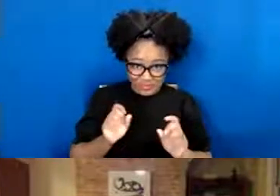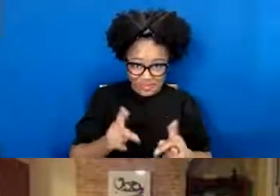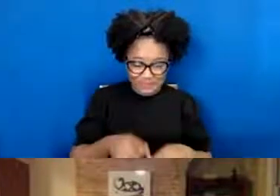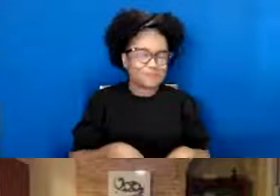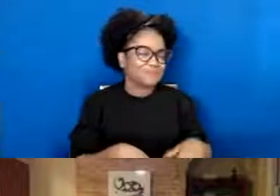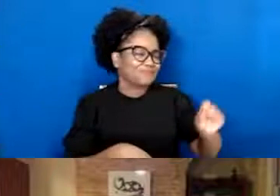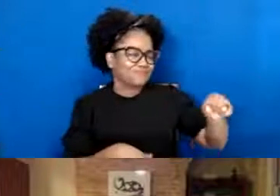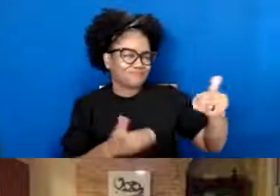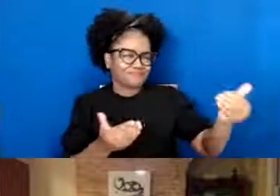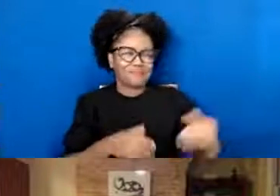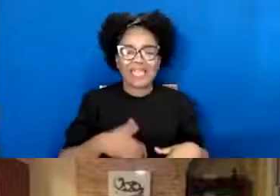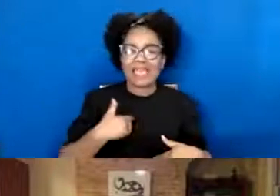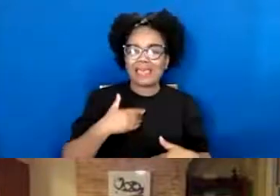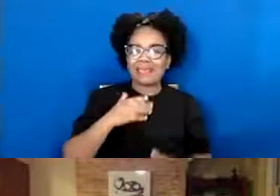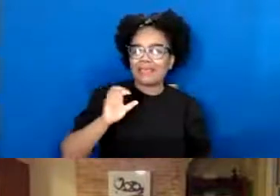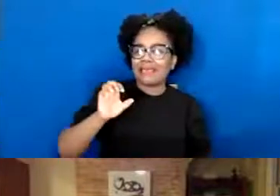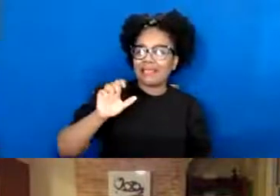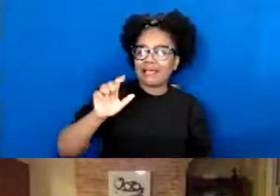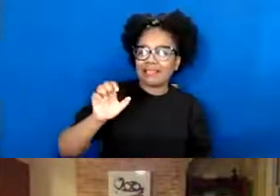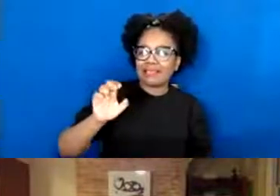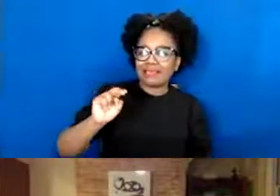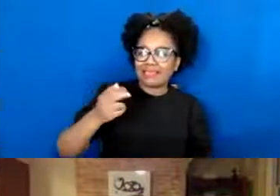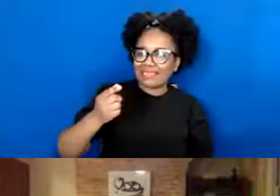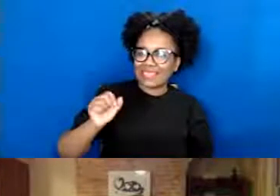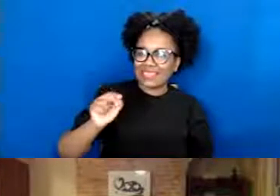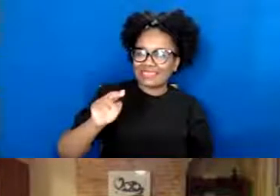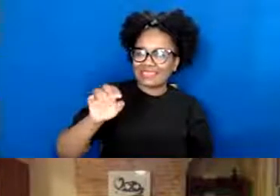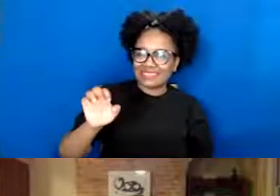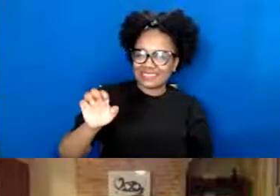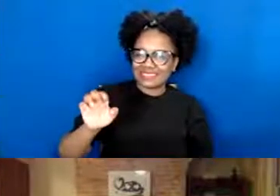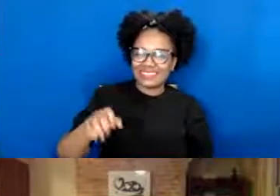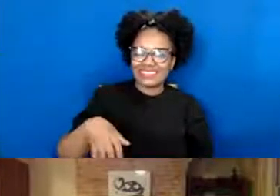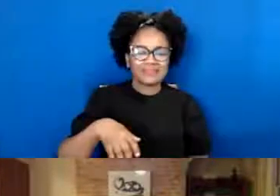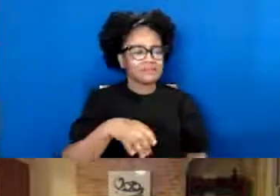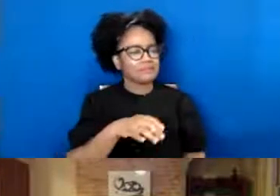that was fashion fair powder and Trésor perfume.